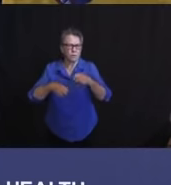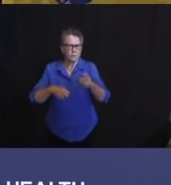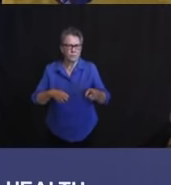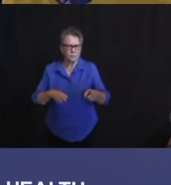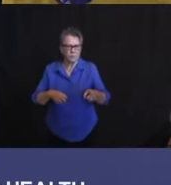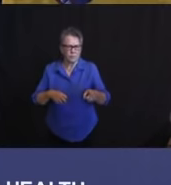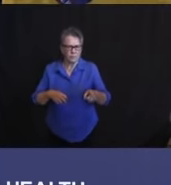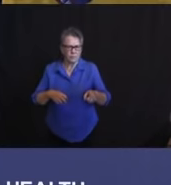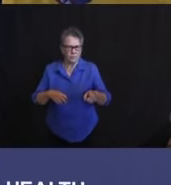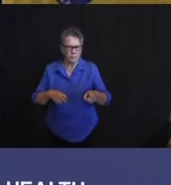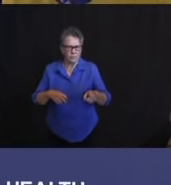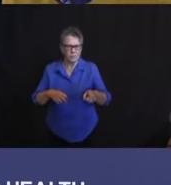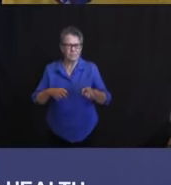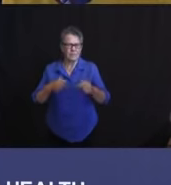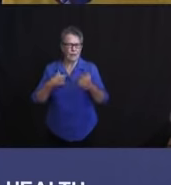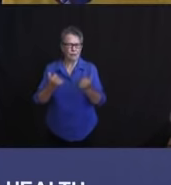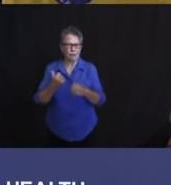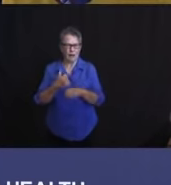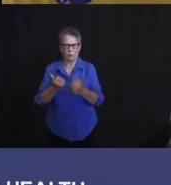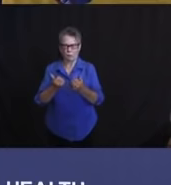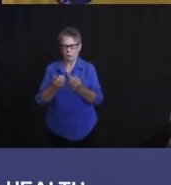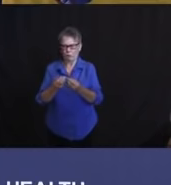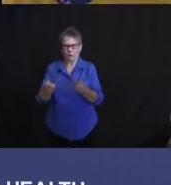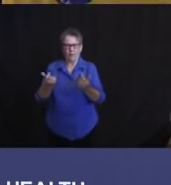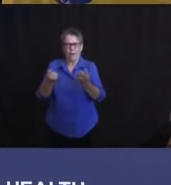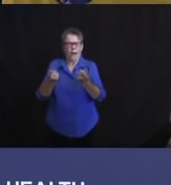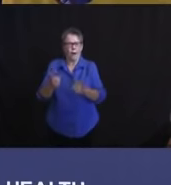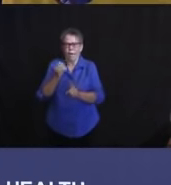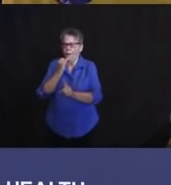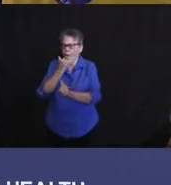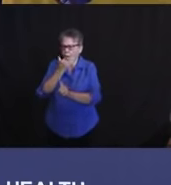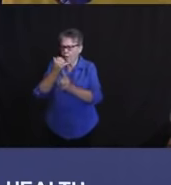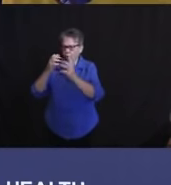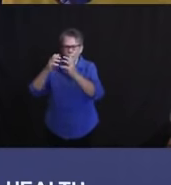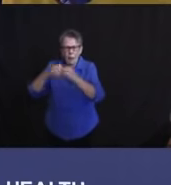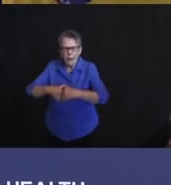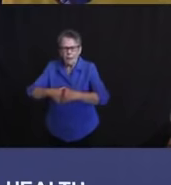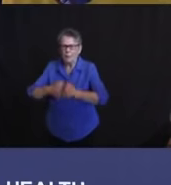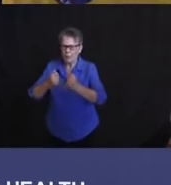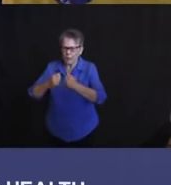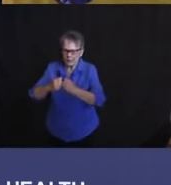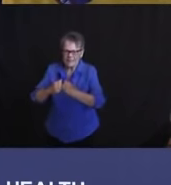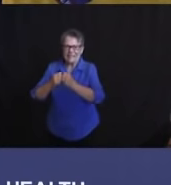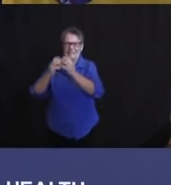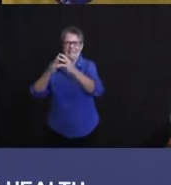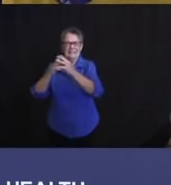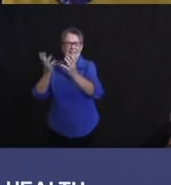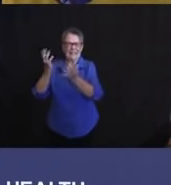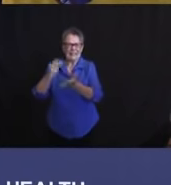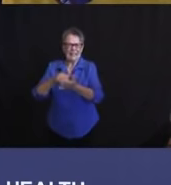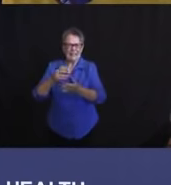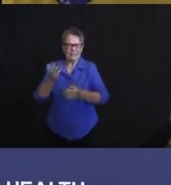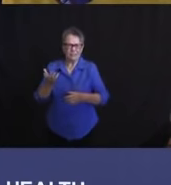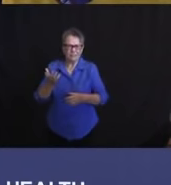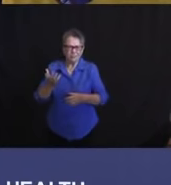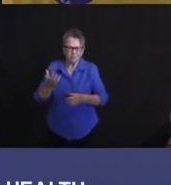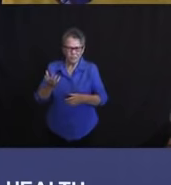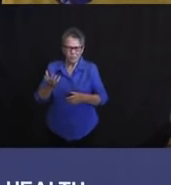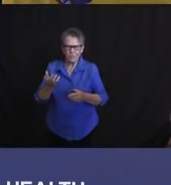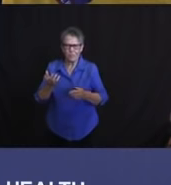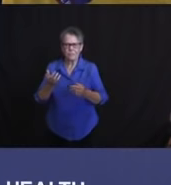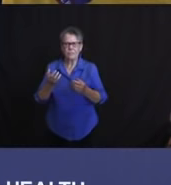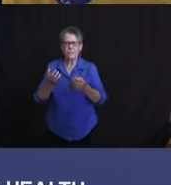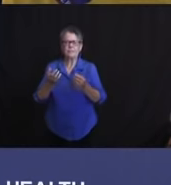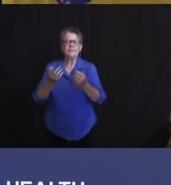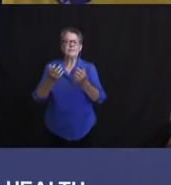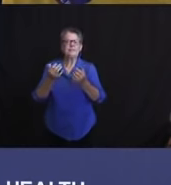It was obviously an unintended consequence of the automatic voter registration law. People were just swiping through too quickly. It's not clear that any of those people